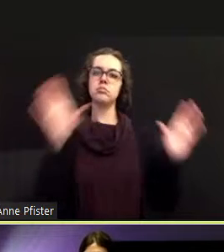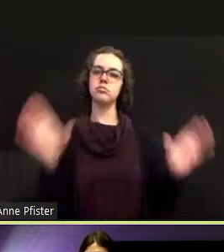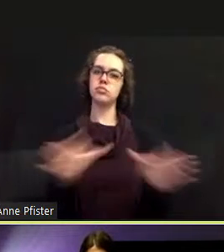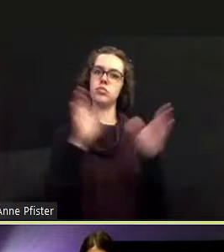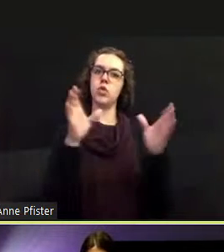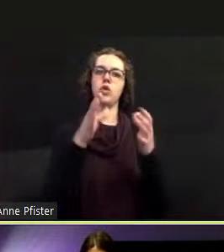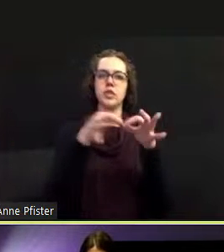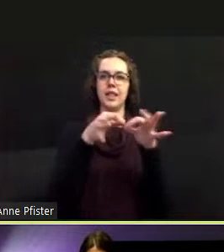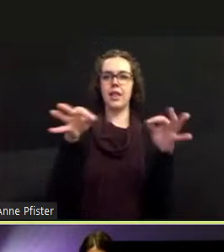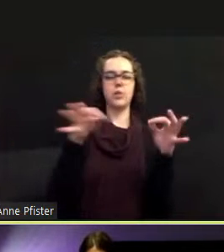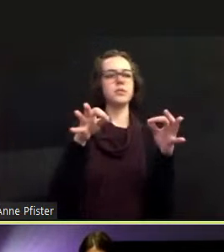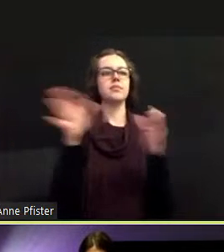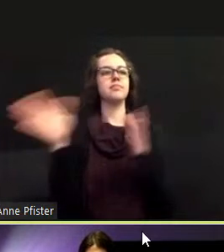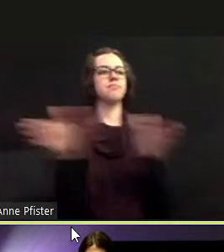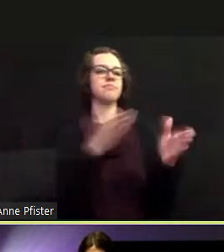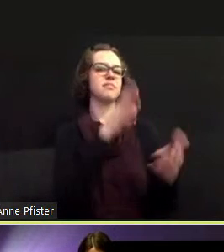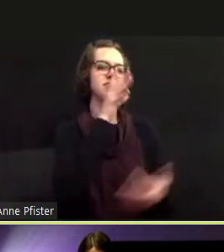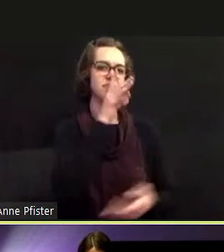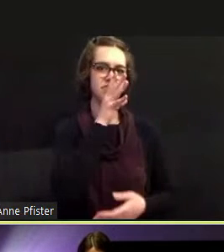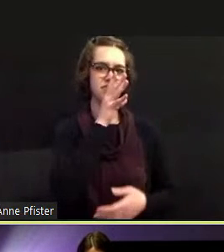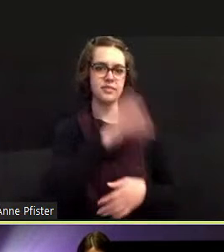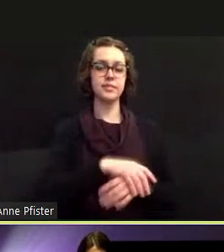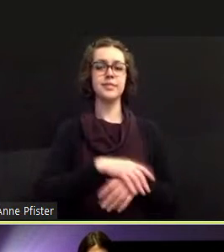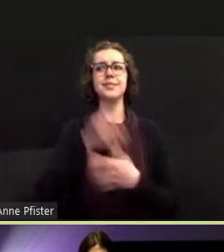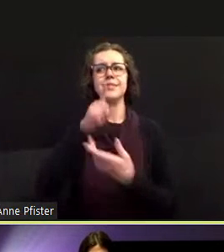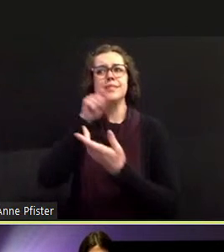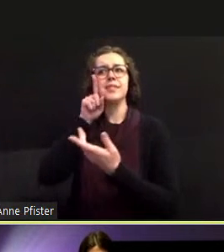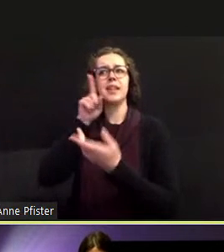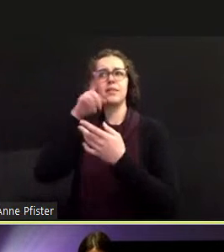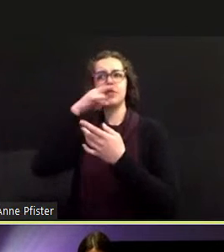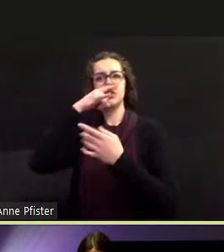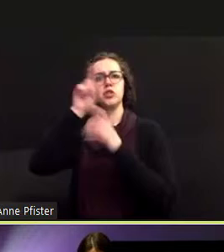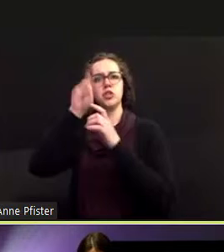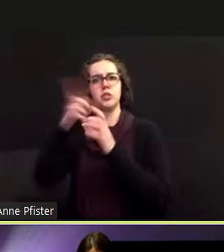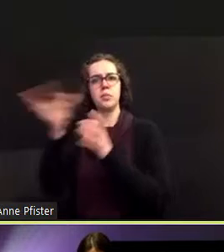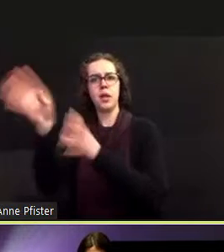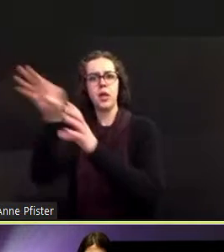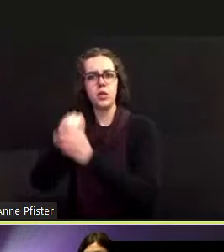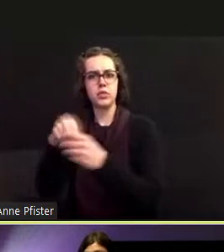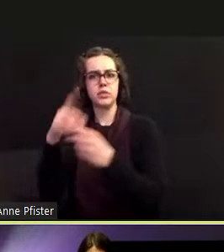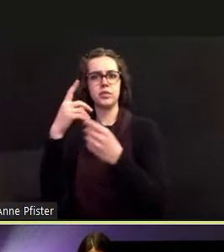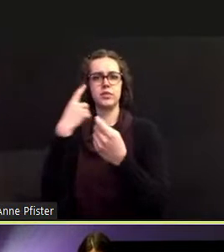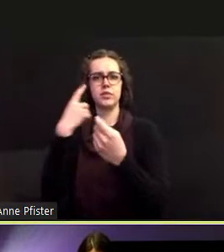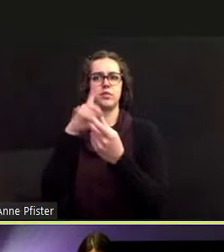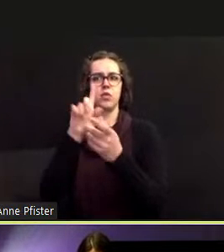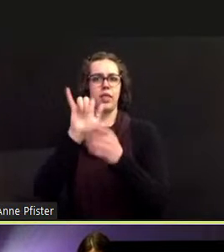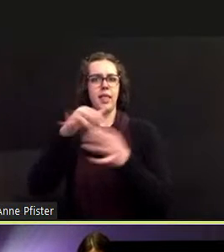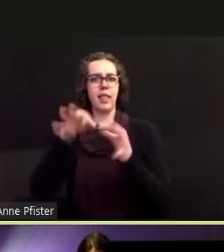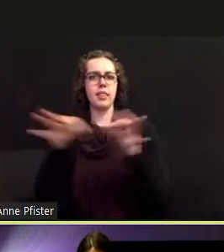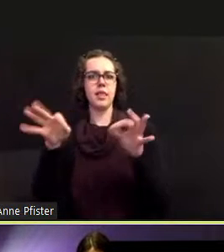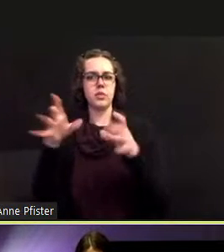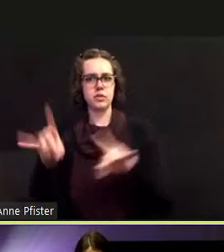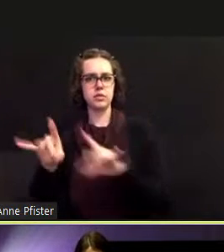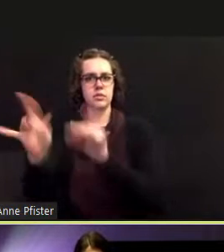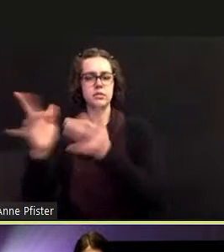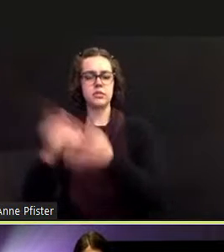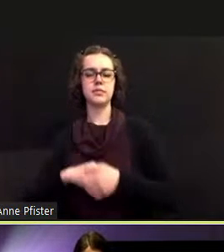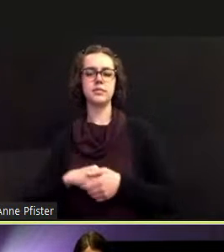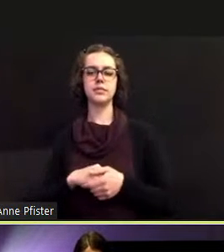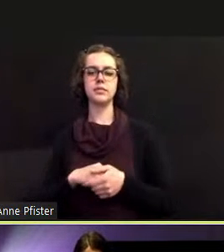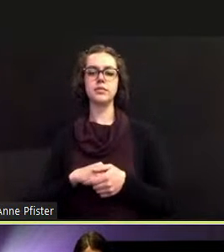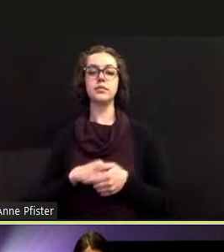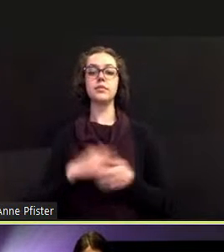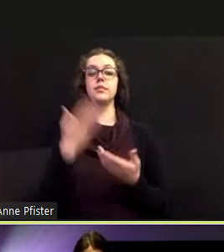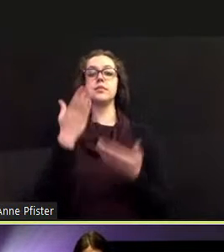oralist policies regarding deaf children should be included among those we actively seek to challenge. While we may often feel that our work fails to reach broader